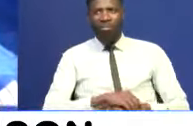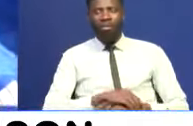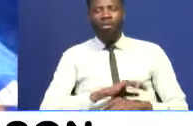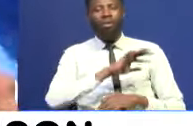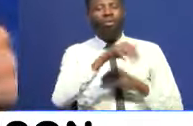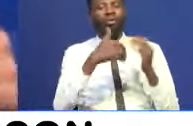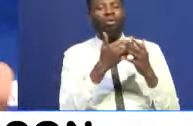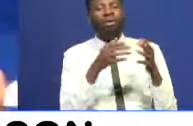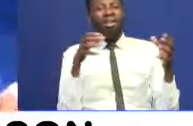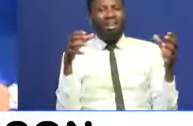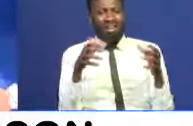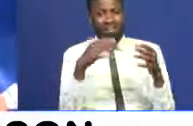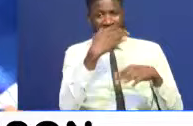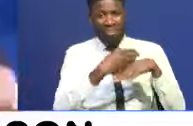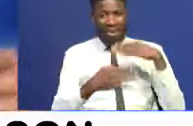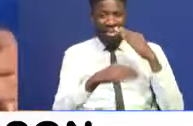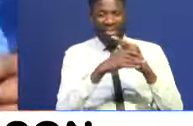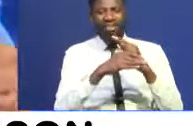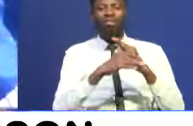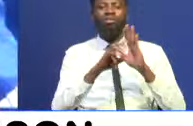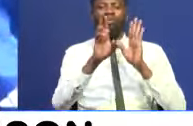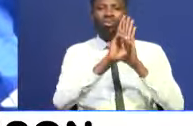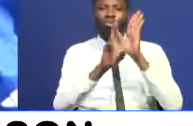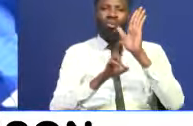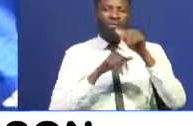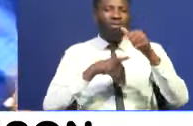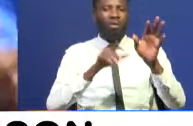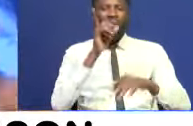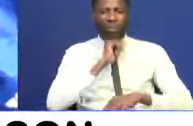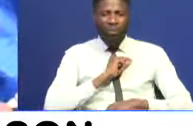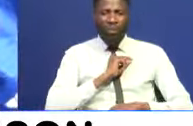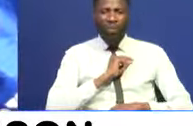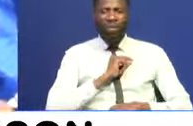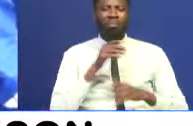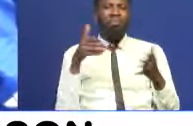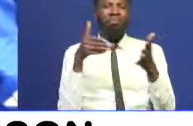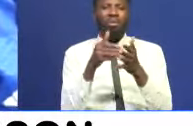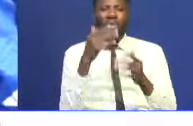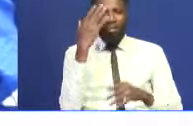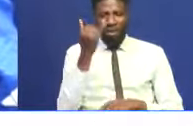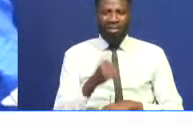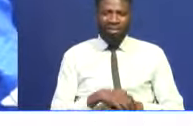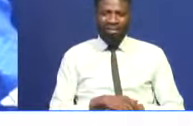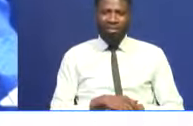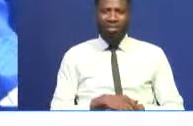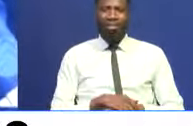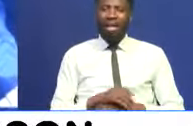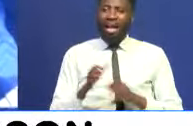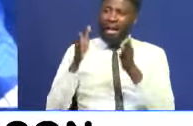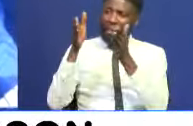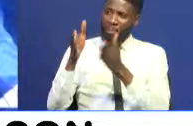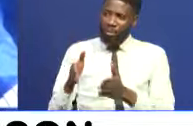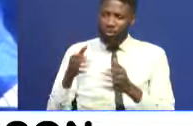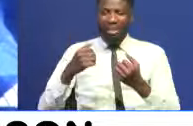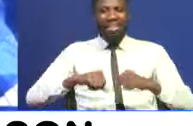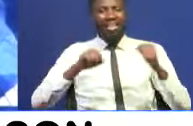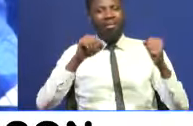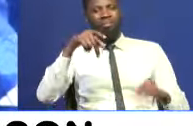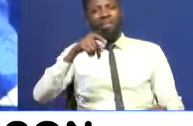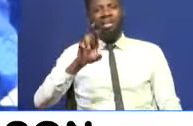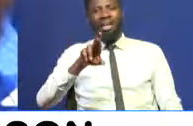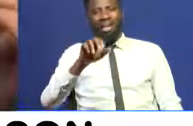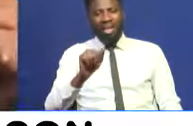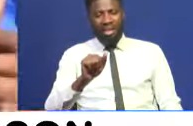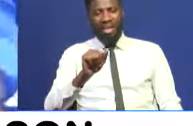be closed? These people should be deregistered. It should be known that the said chair of the PRA is coming